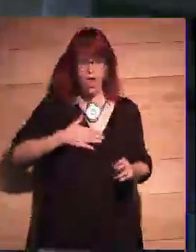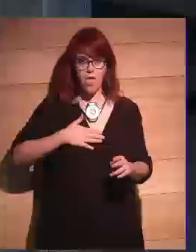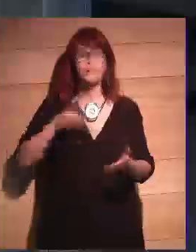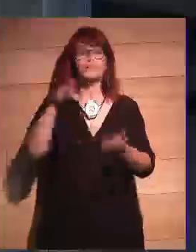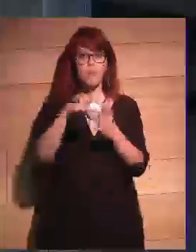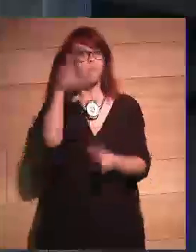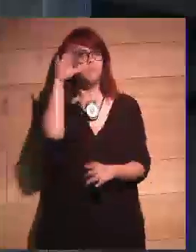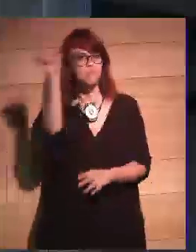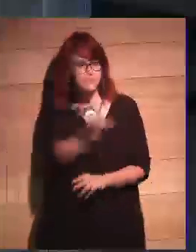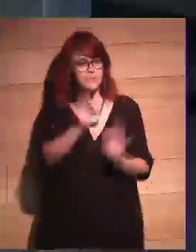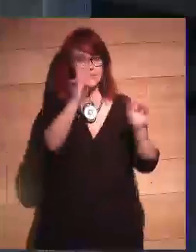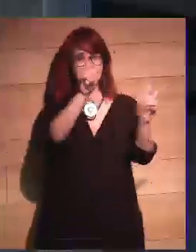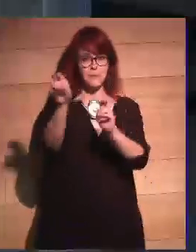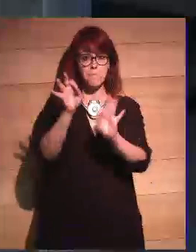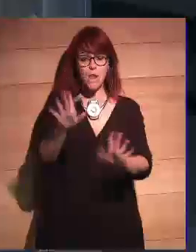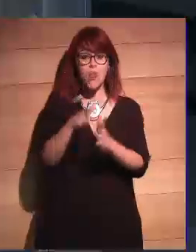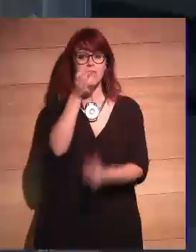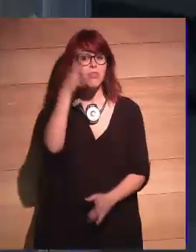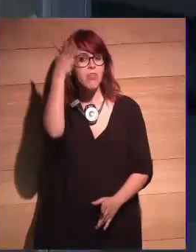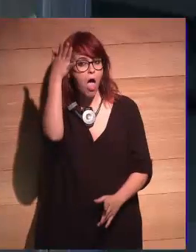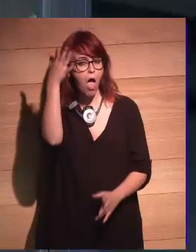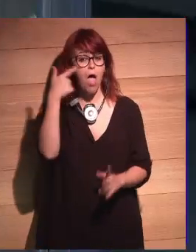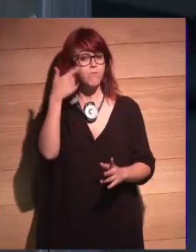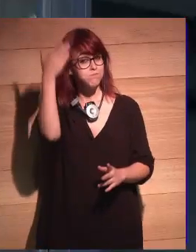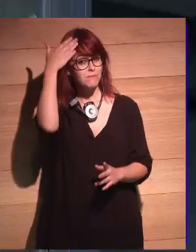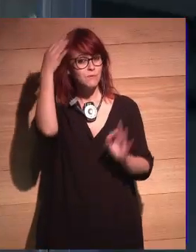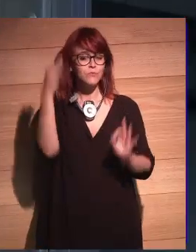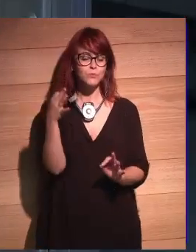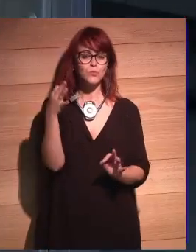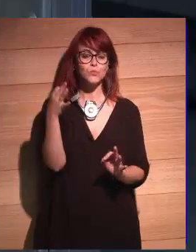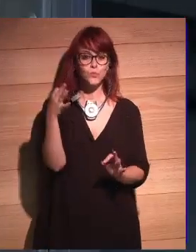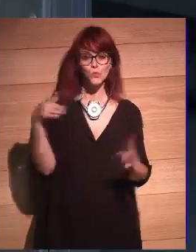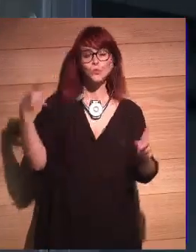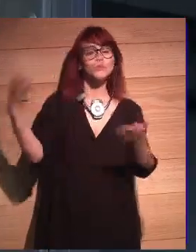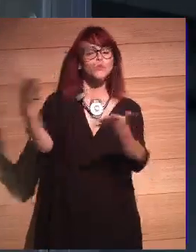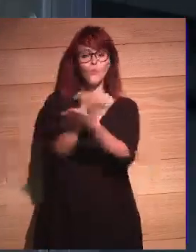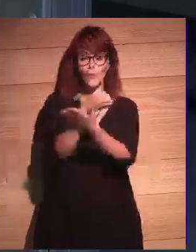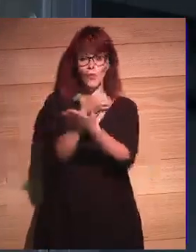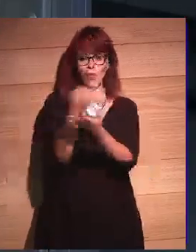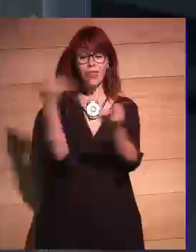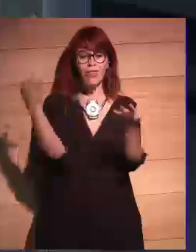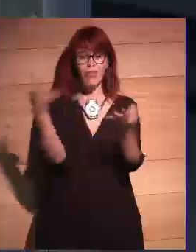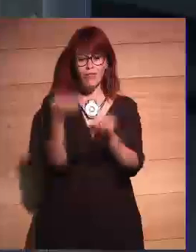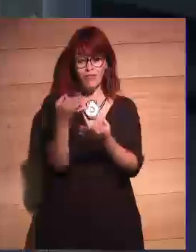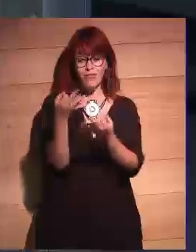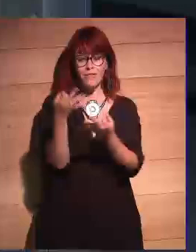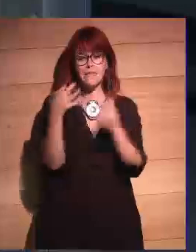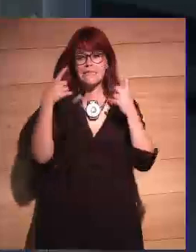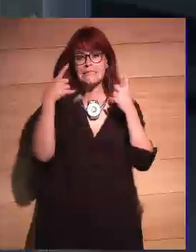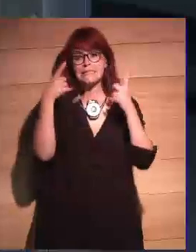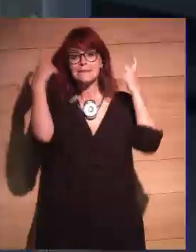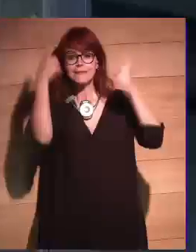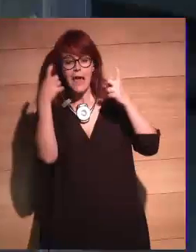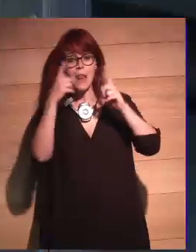the crux of it is that it's about breaking the media into these little